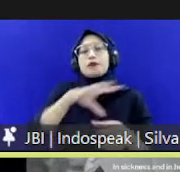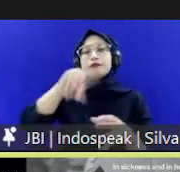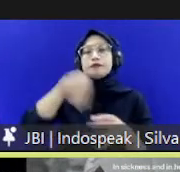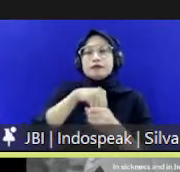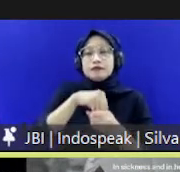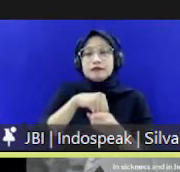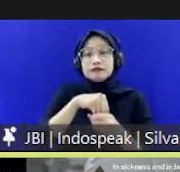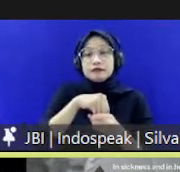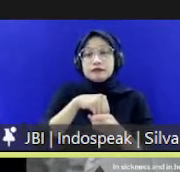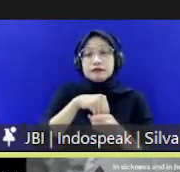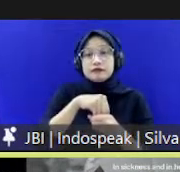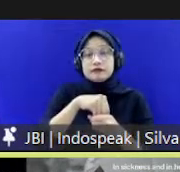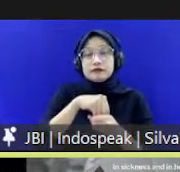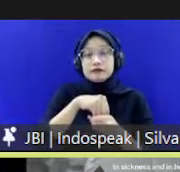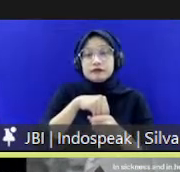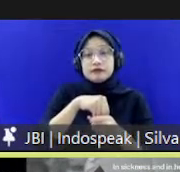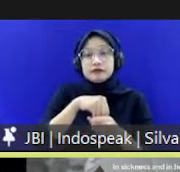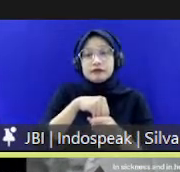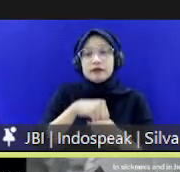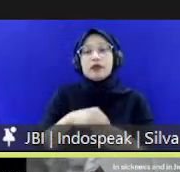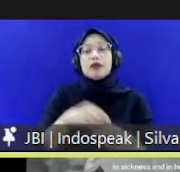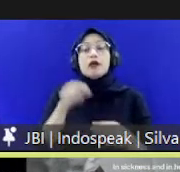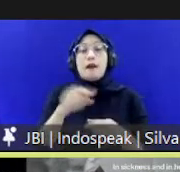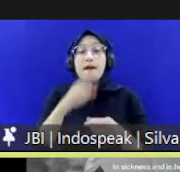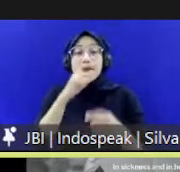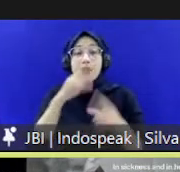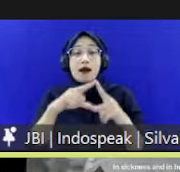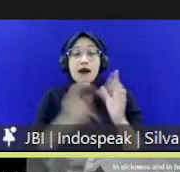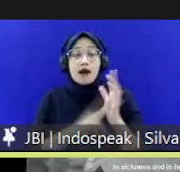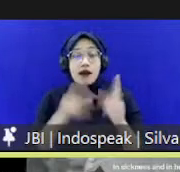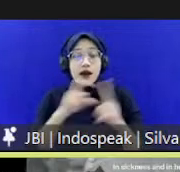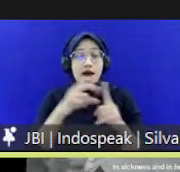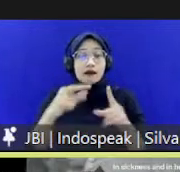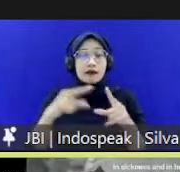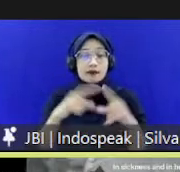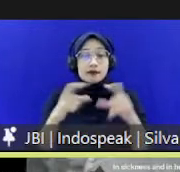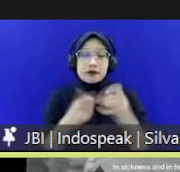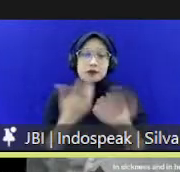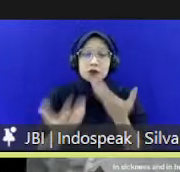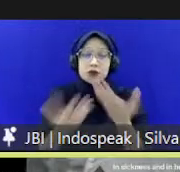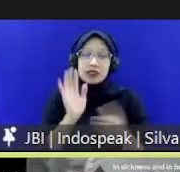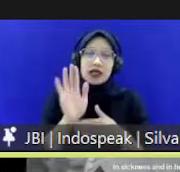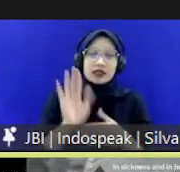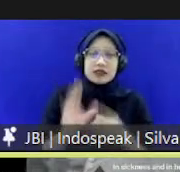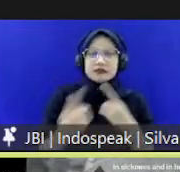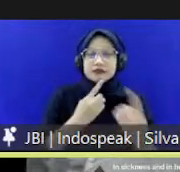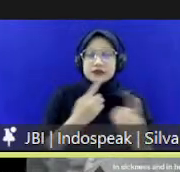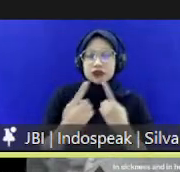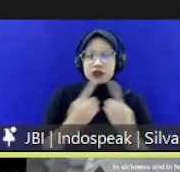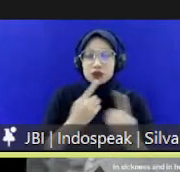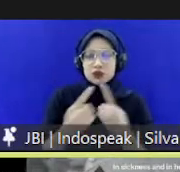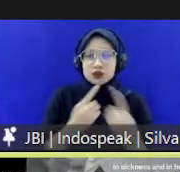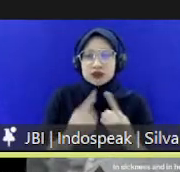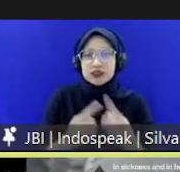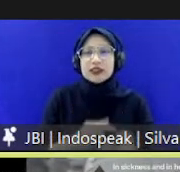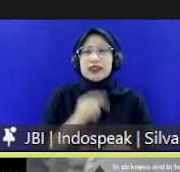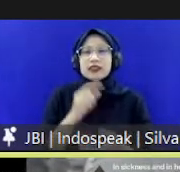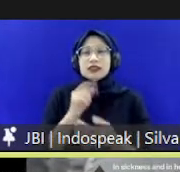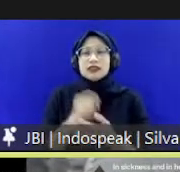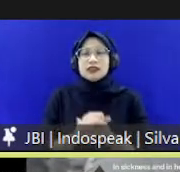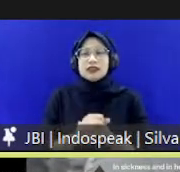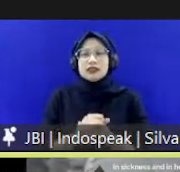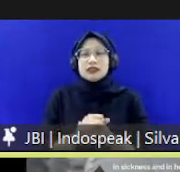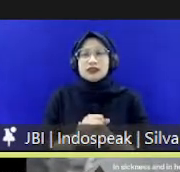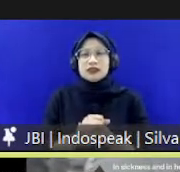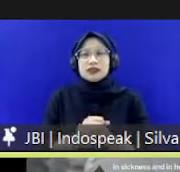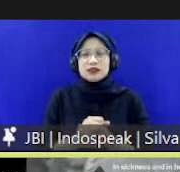supply constraints. So maybe, Pak Andreas, that's something we can discuss later. Maybe it's deliberate because we can't afford to have more medical specialists because then